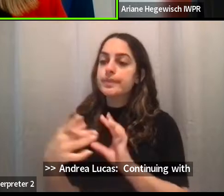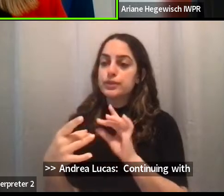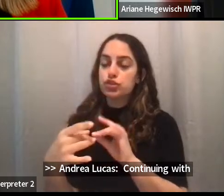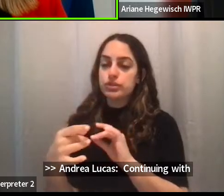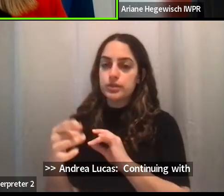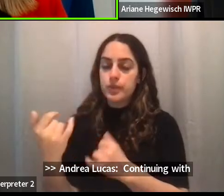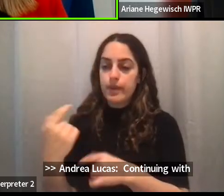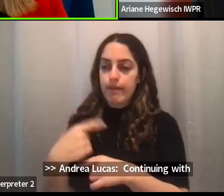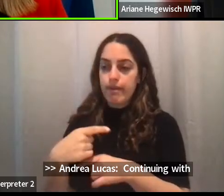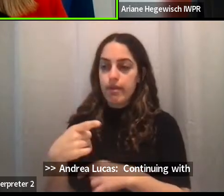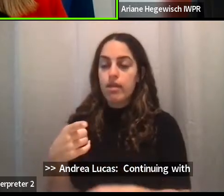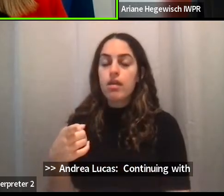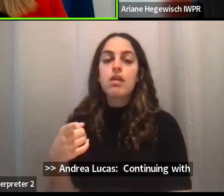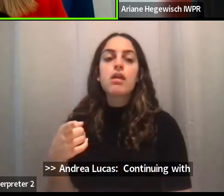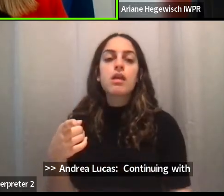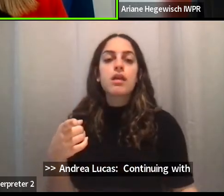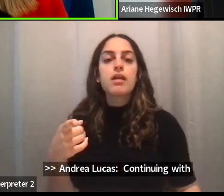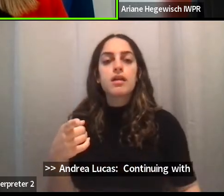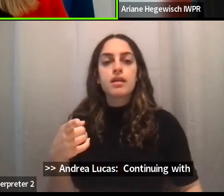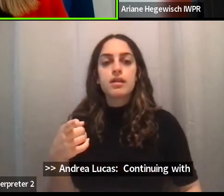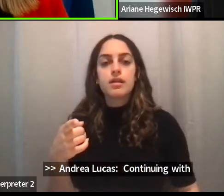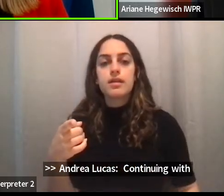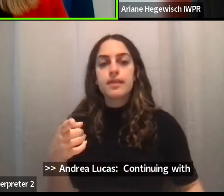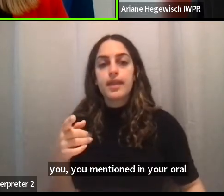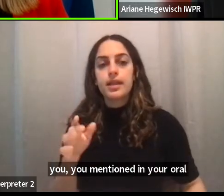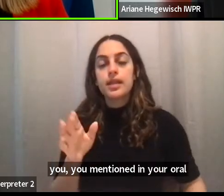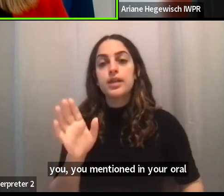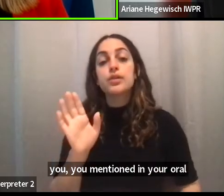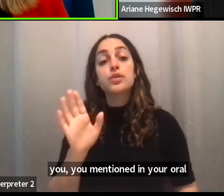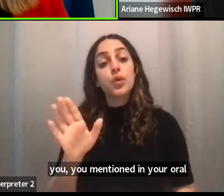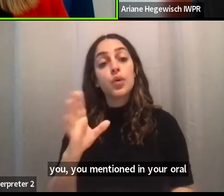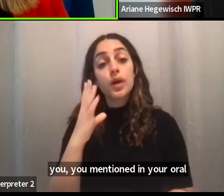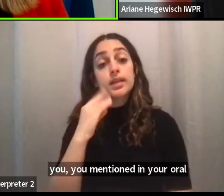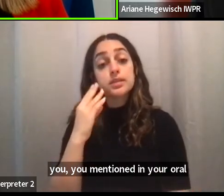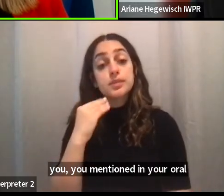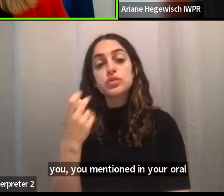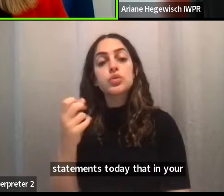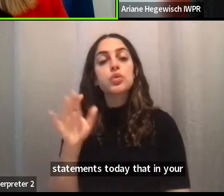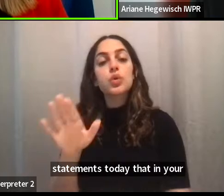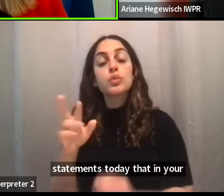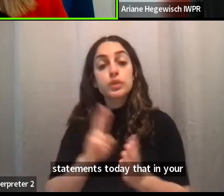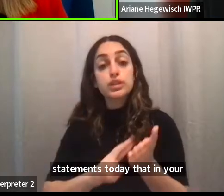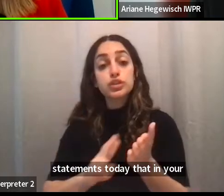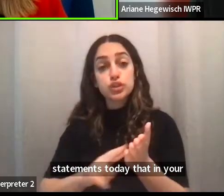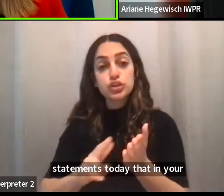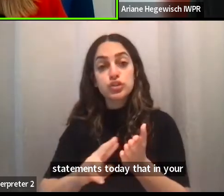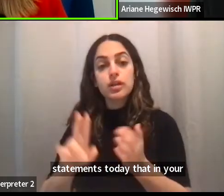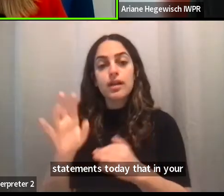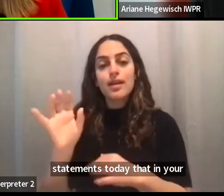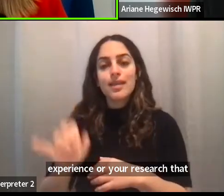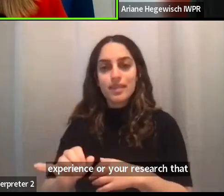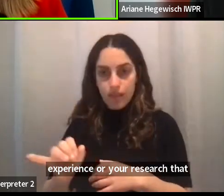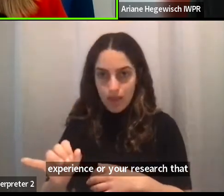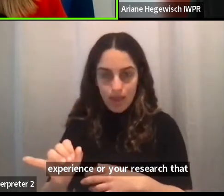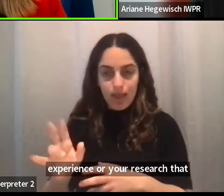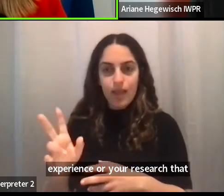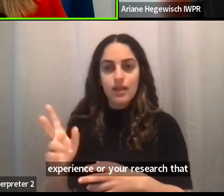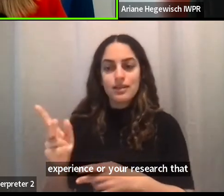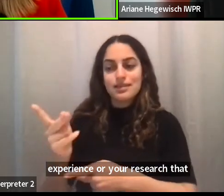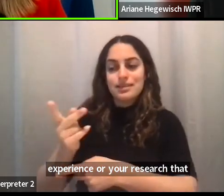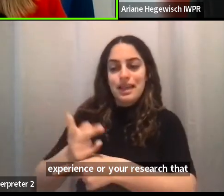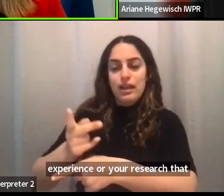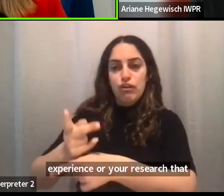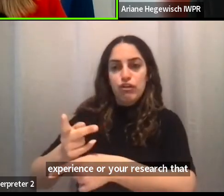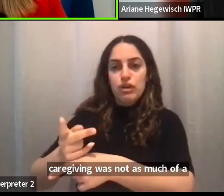today that um that in your experience or your research that caregiving was not as much of a barrier as